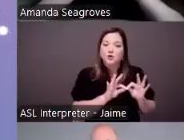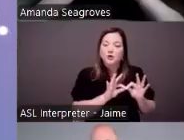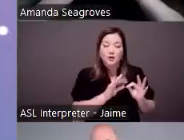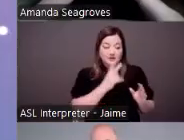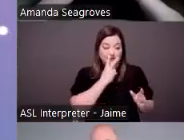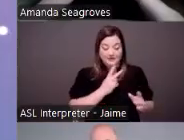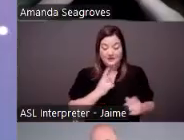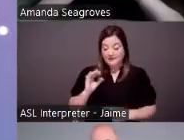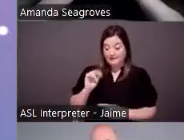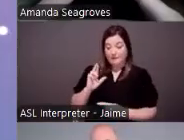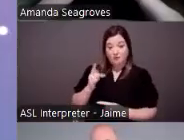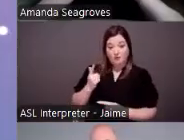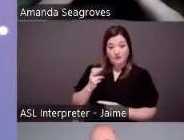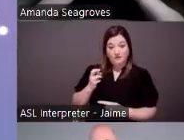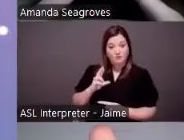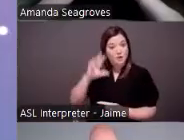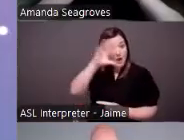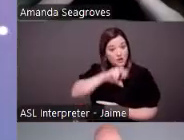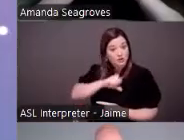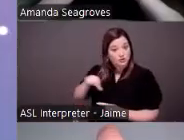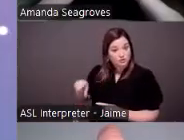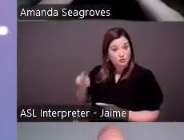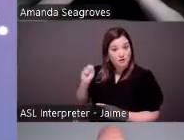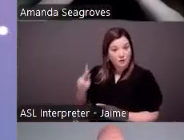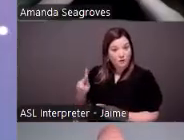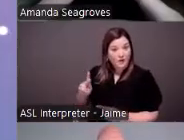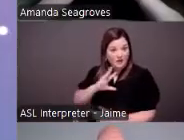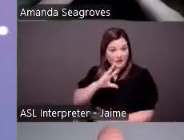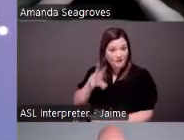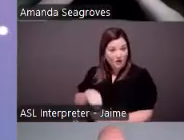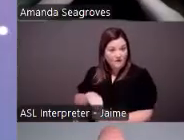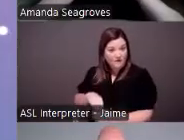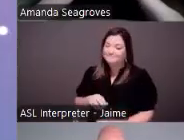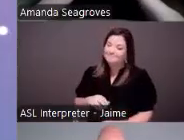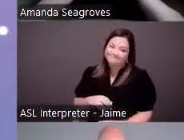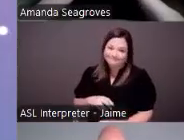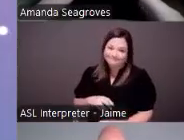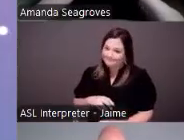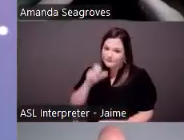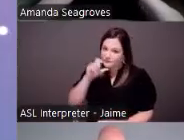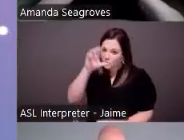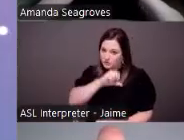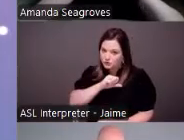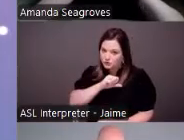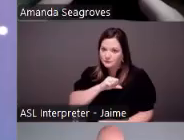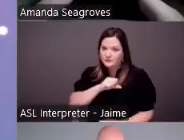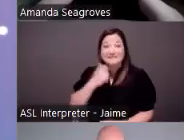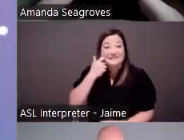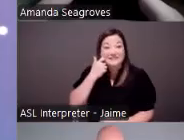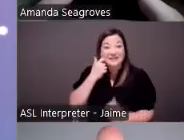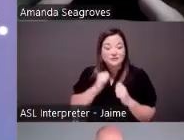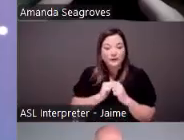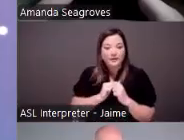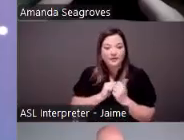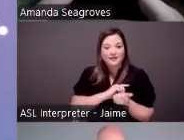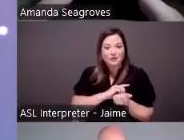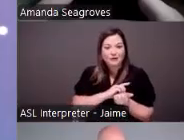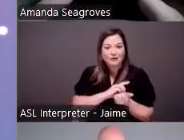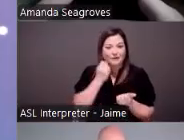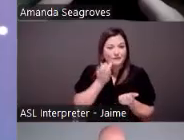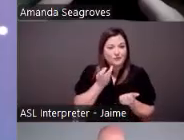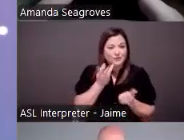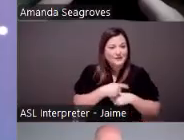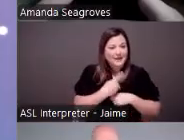caregiver, to not just assume that that caregiver is okay to be in the interaction. I was actually just with a physician a couple of days ago,